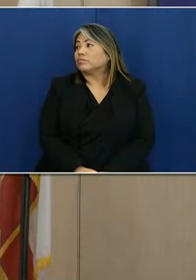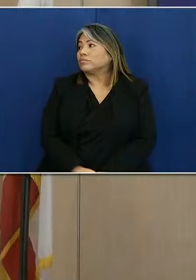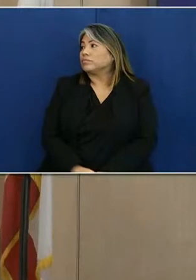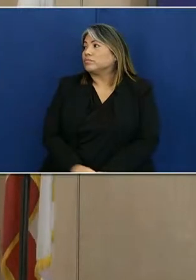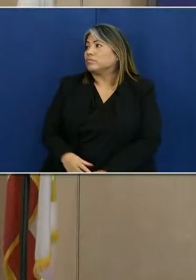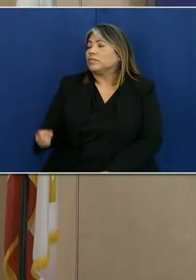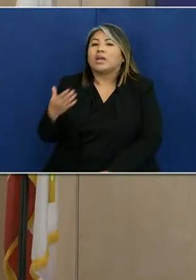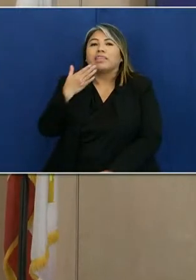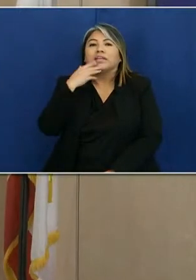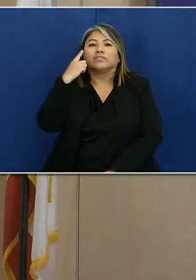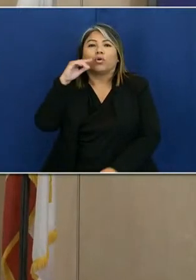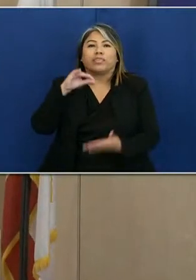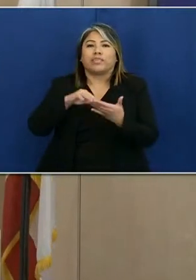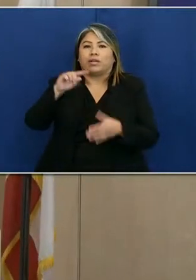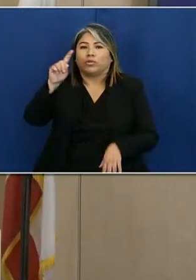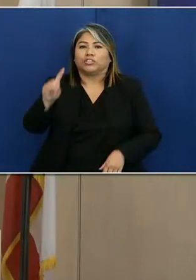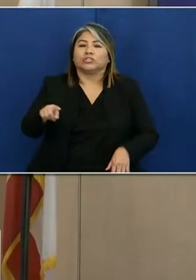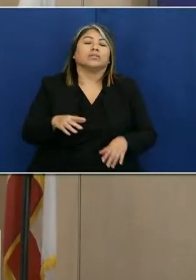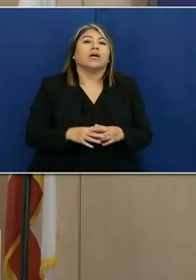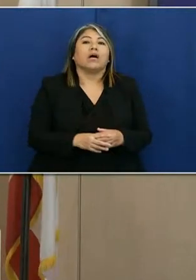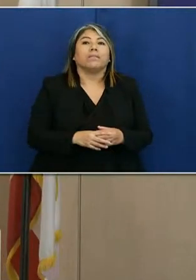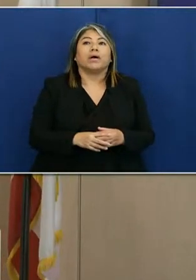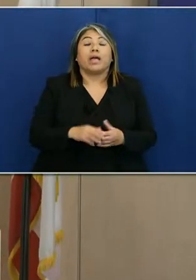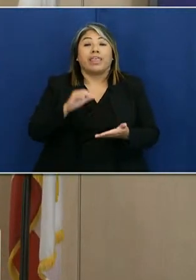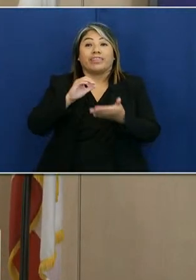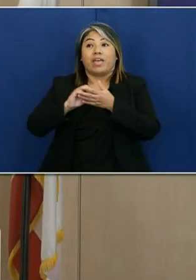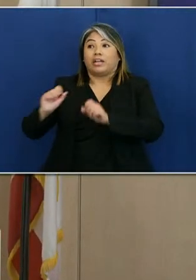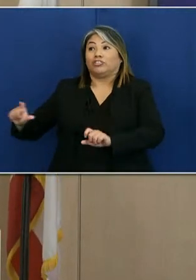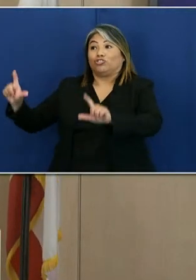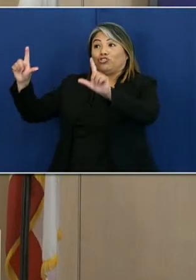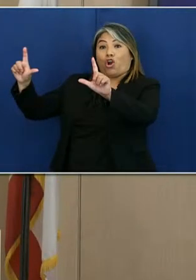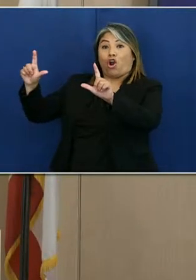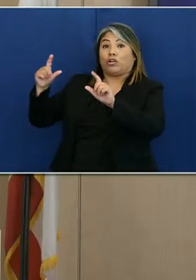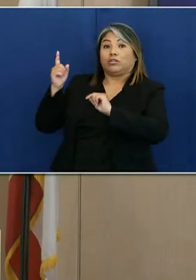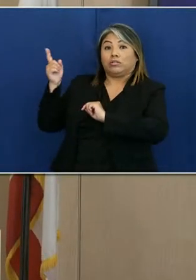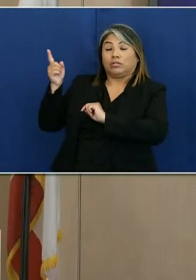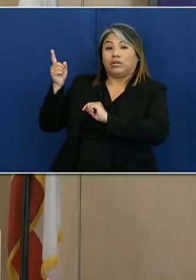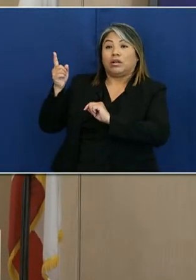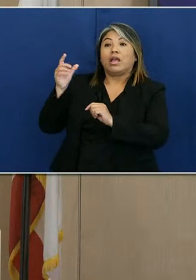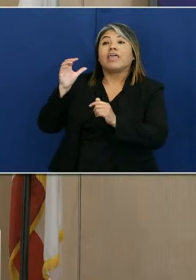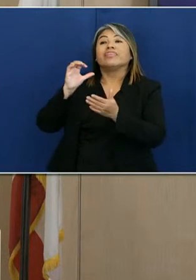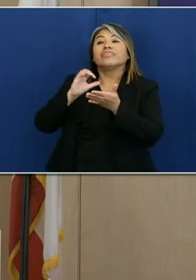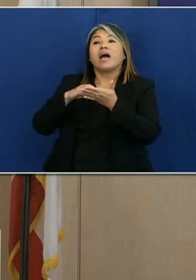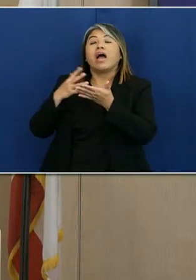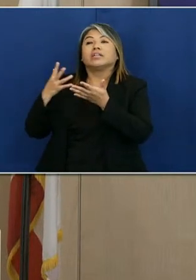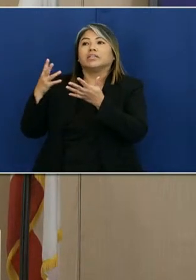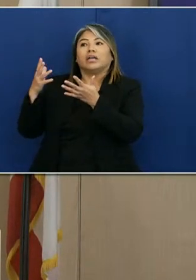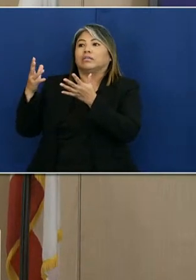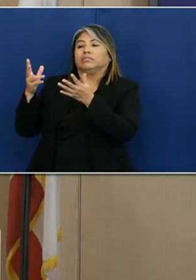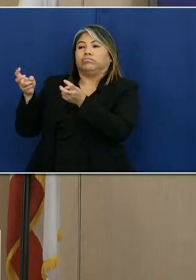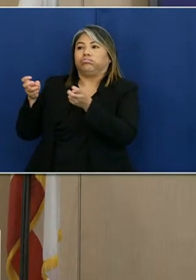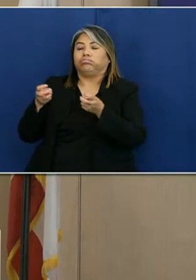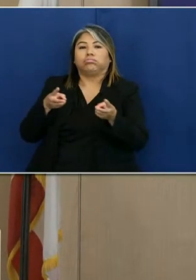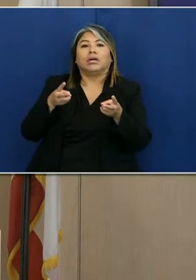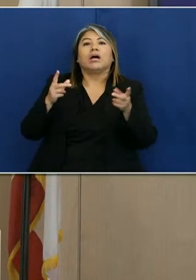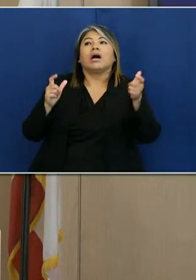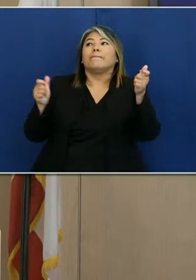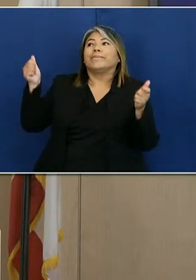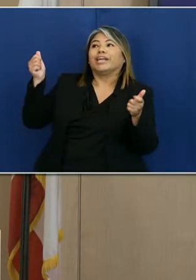You know, thanks for asking that question. That chart that Dr. Wooten showed is actually an excerpt of a larger chart which